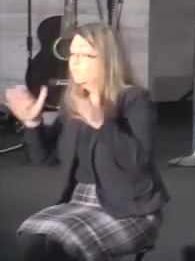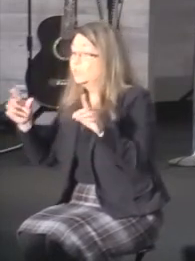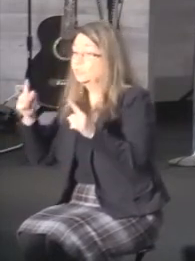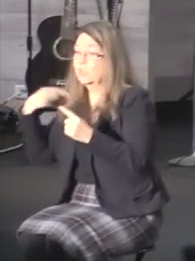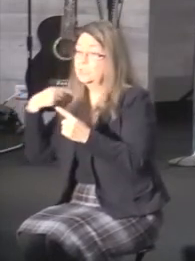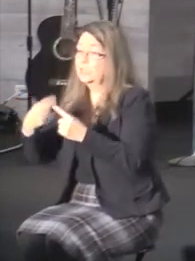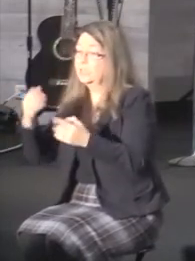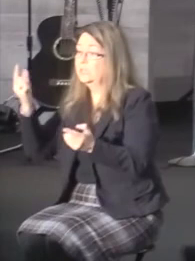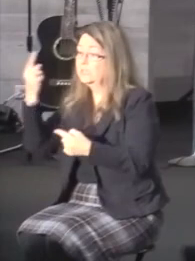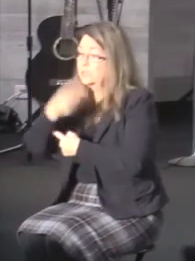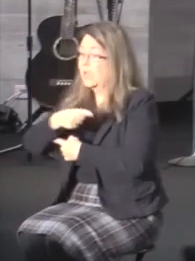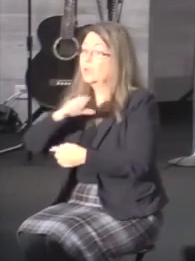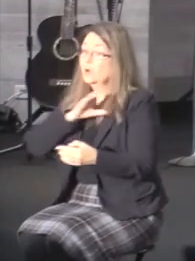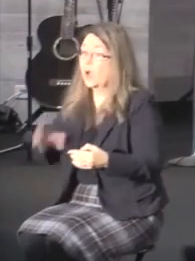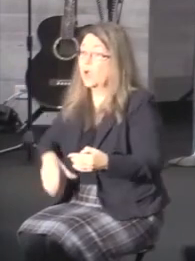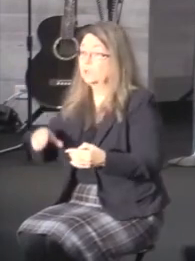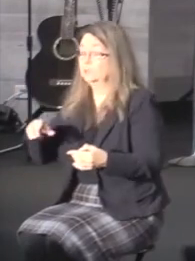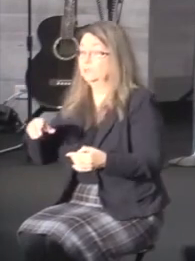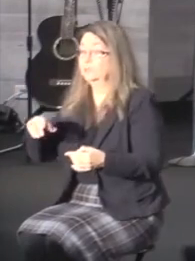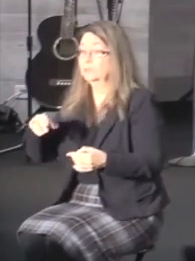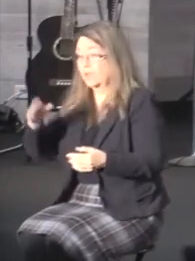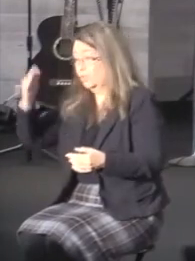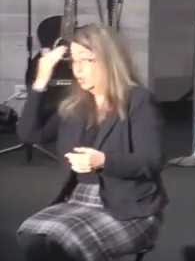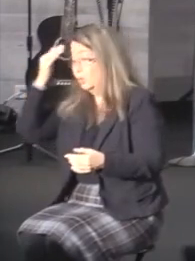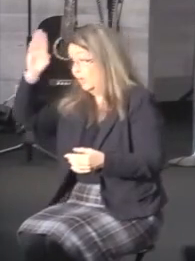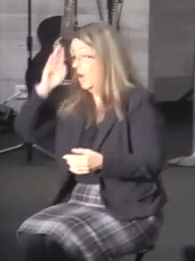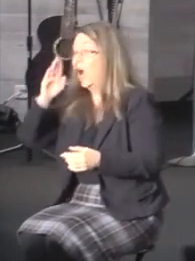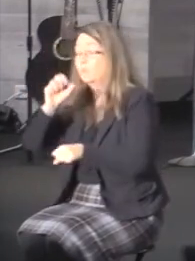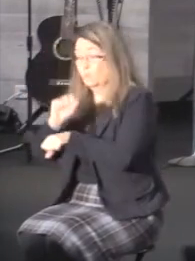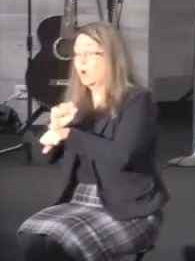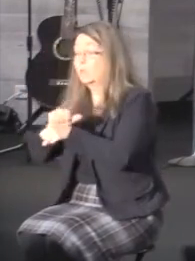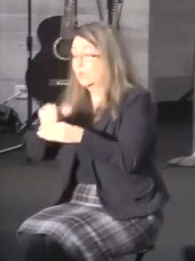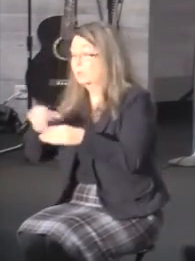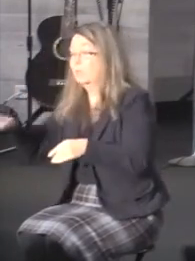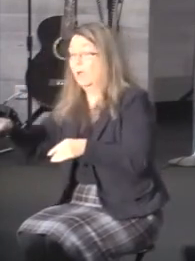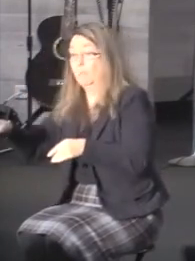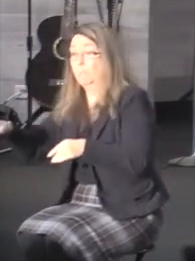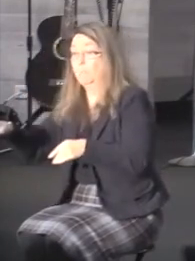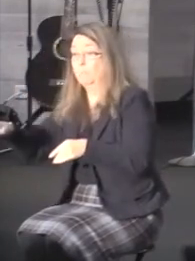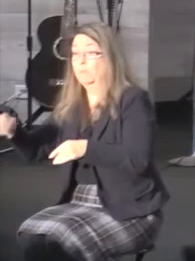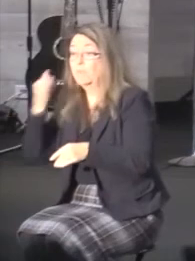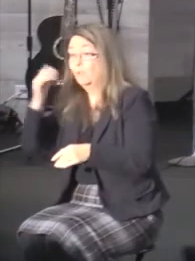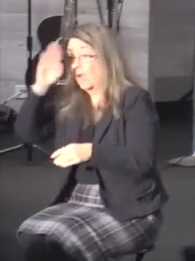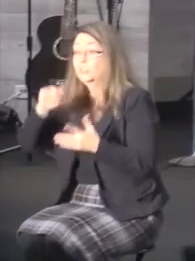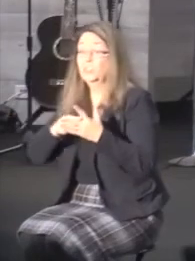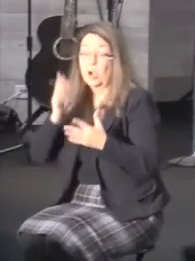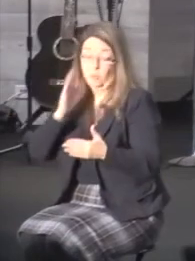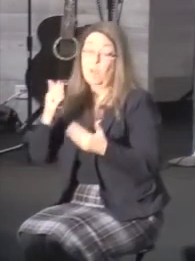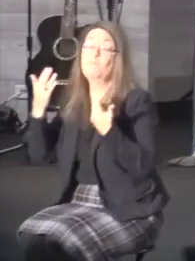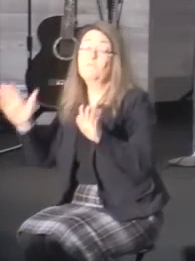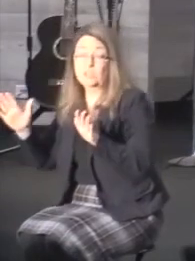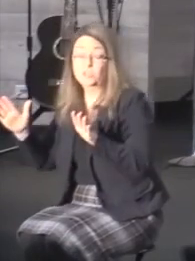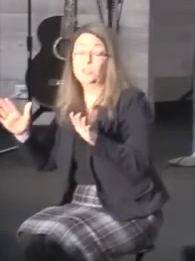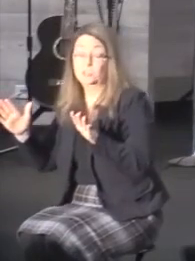Look, Paul was confident that God was at work. He was confident of it. If God starts something, God is going to